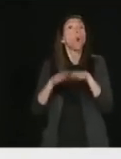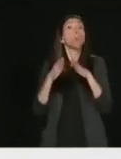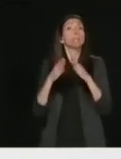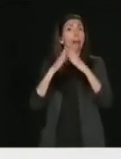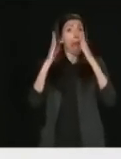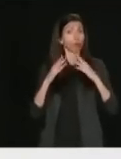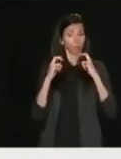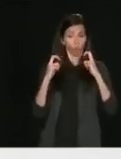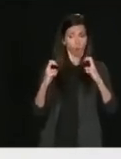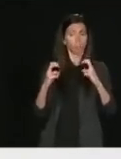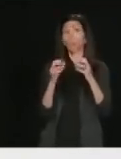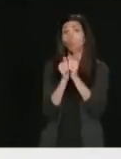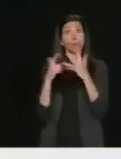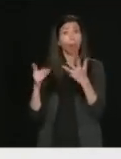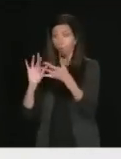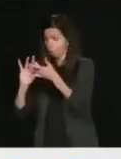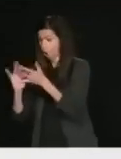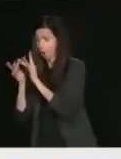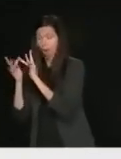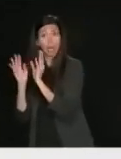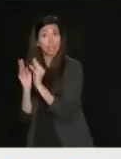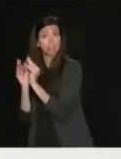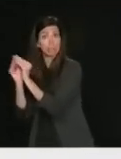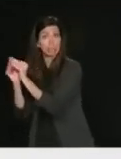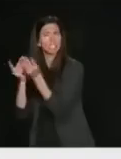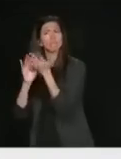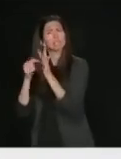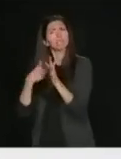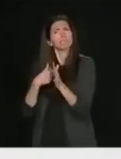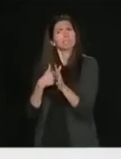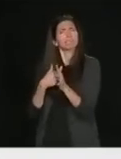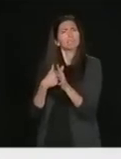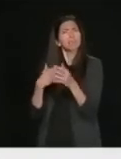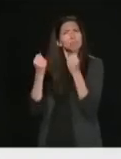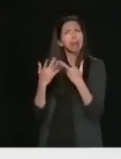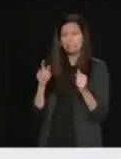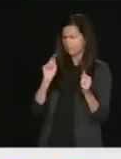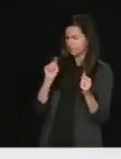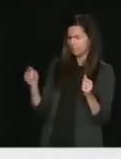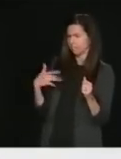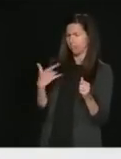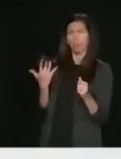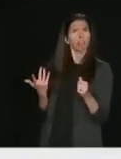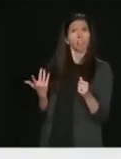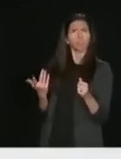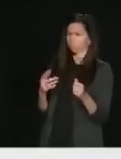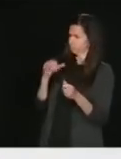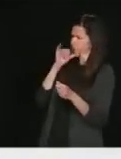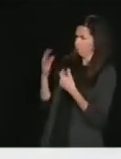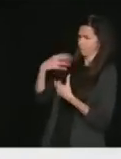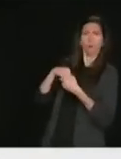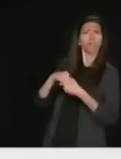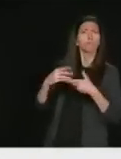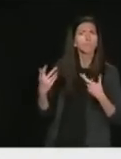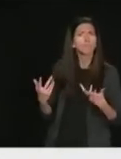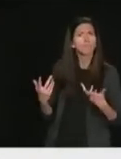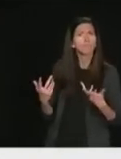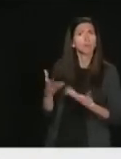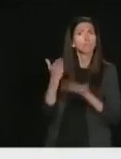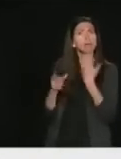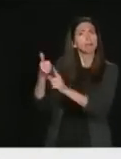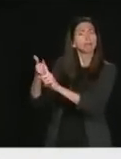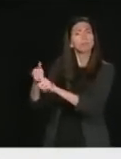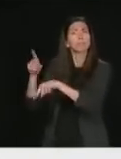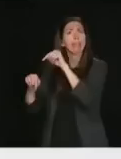many, many MPs from further parts of the country who will be unable or unwilling to come to